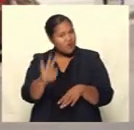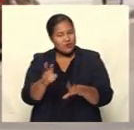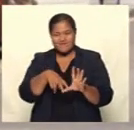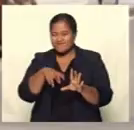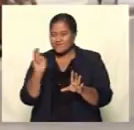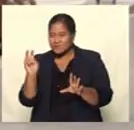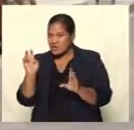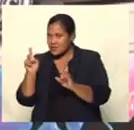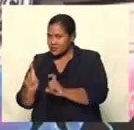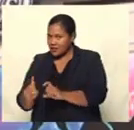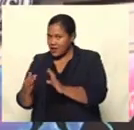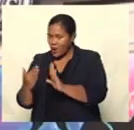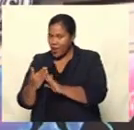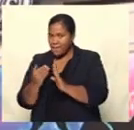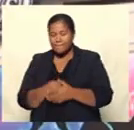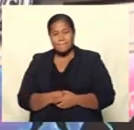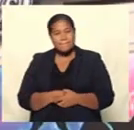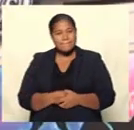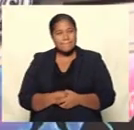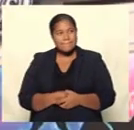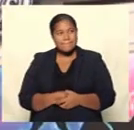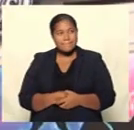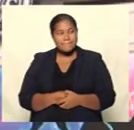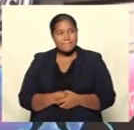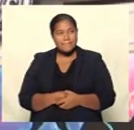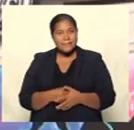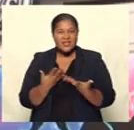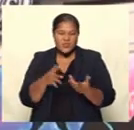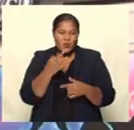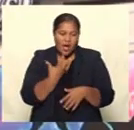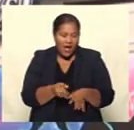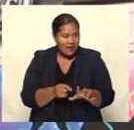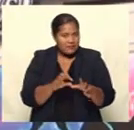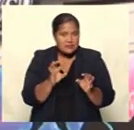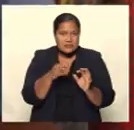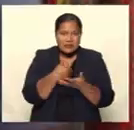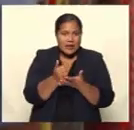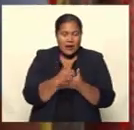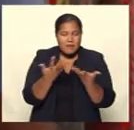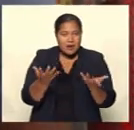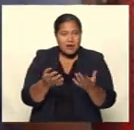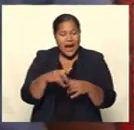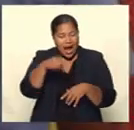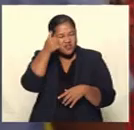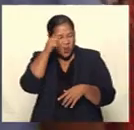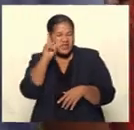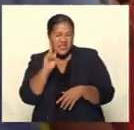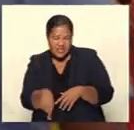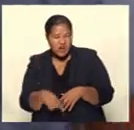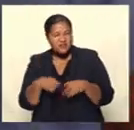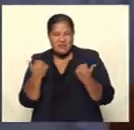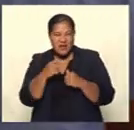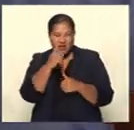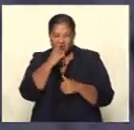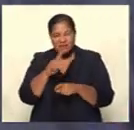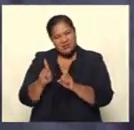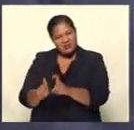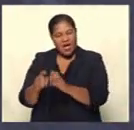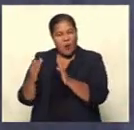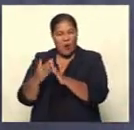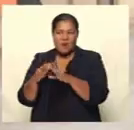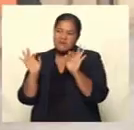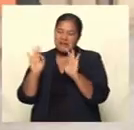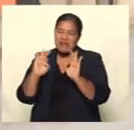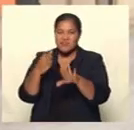home. We actually don't have an exact figure of number-wise, but we know it's in thousands, employees sitting at home, with no